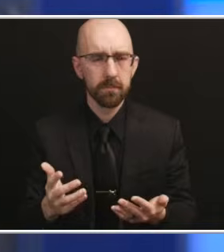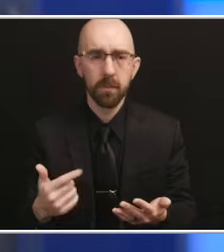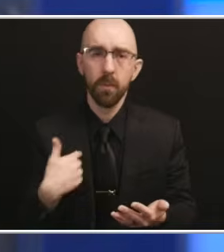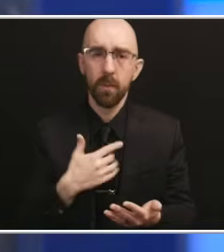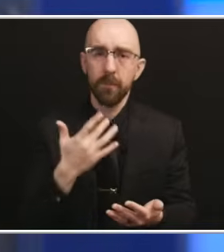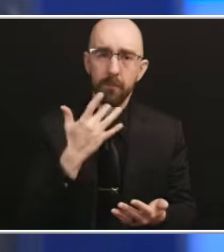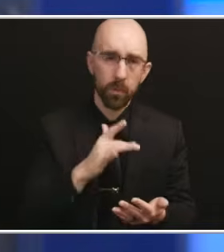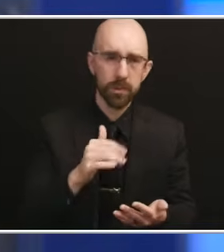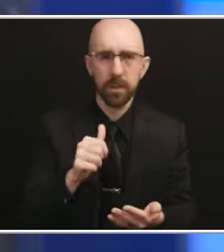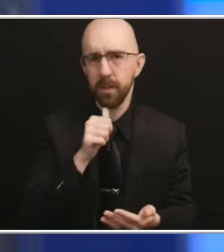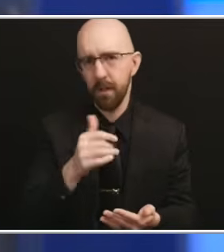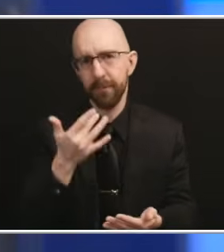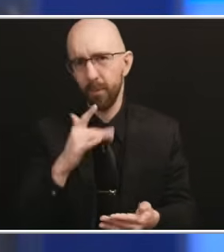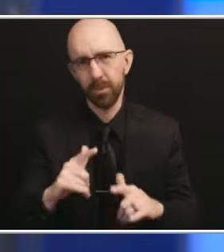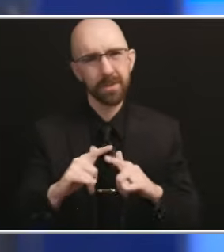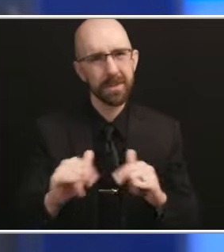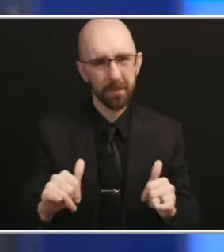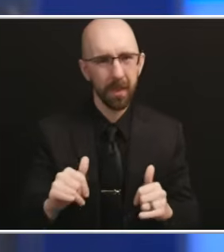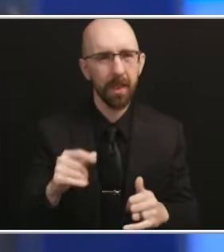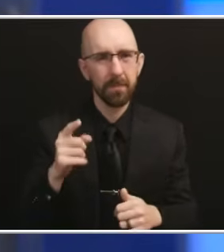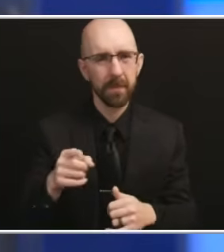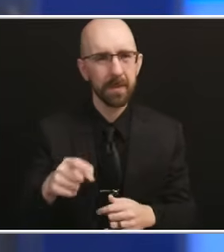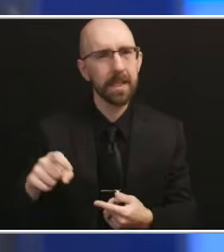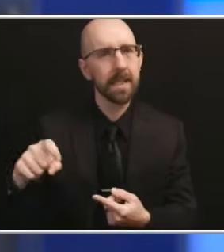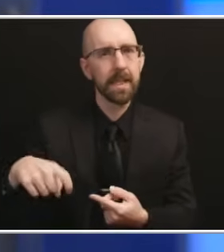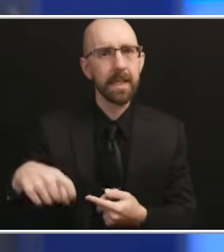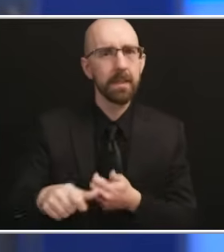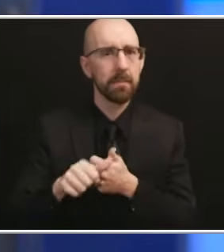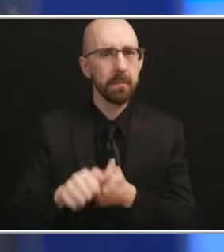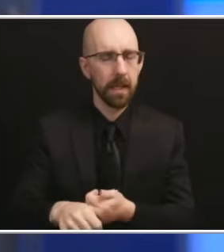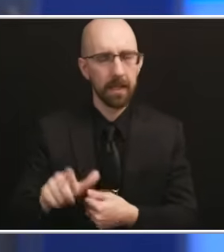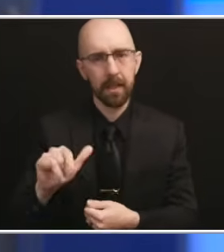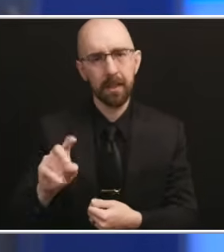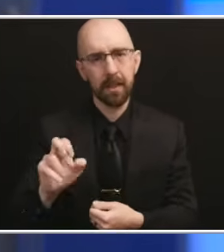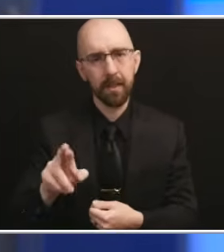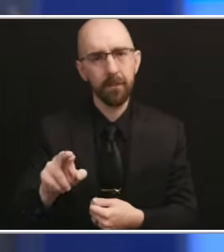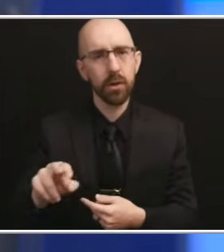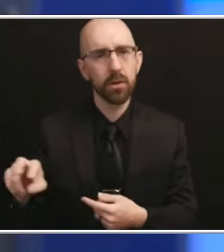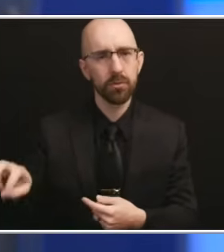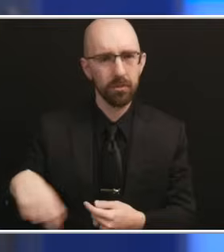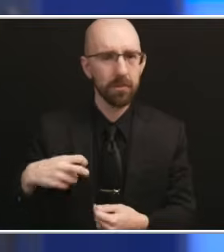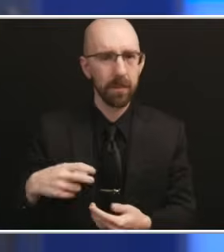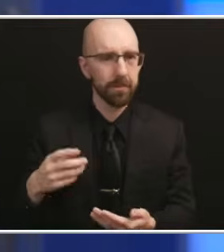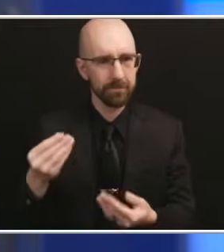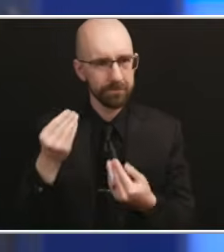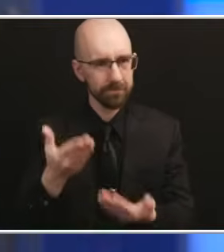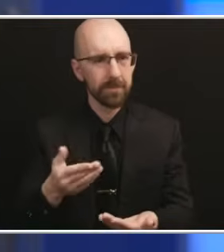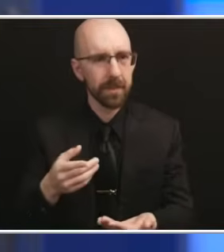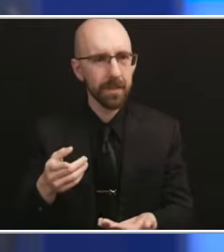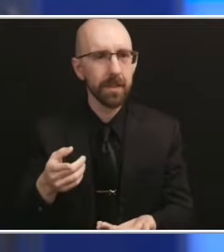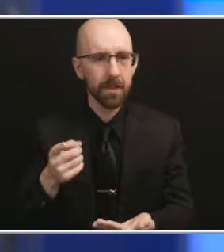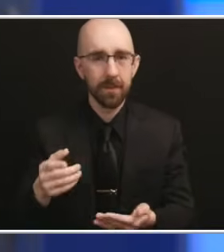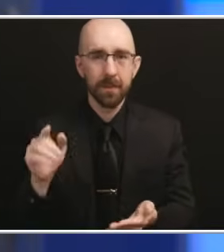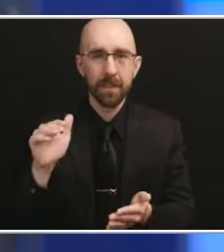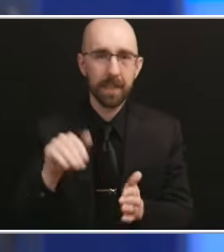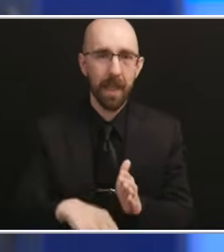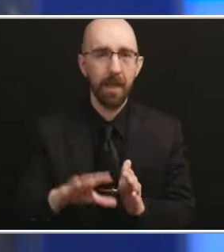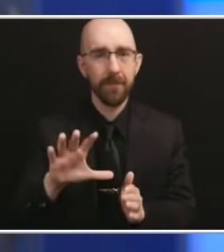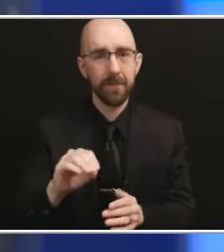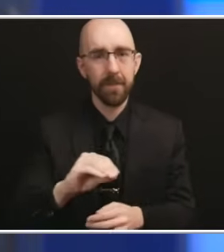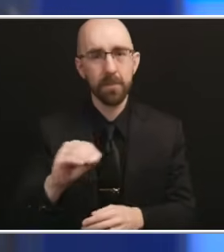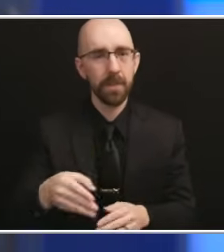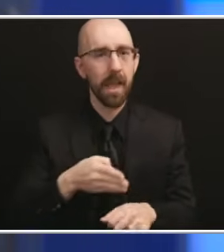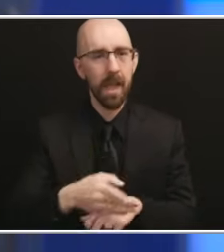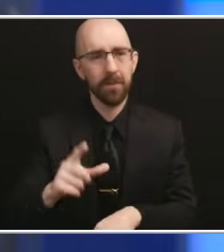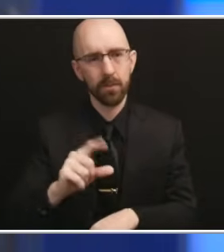time. It was need-based. Our liver transplants, I don't need to tell you, we went down 50% after 2020 with